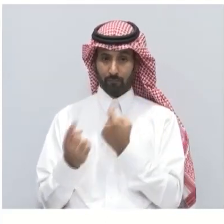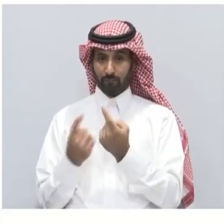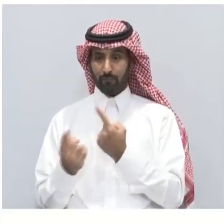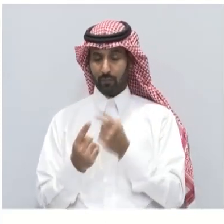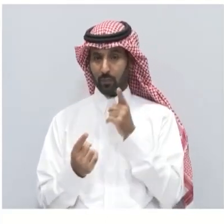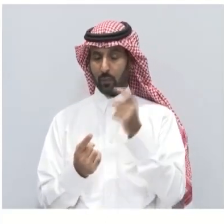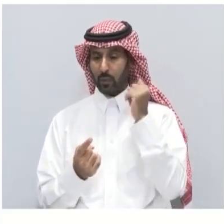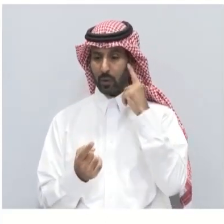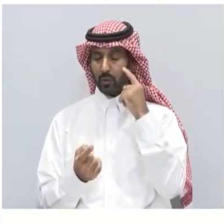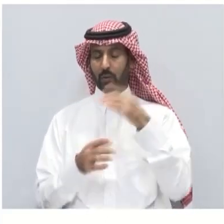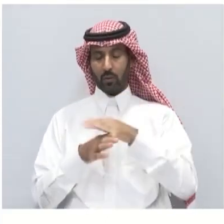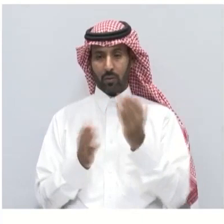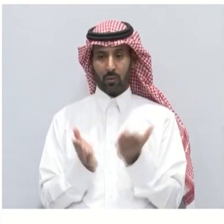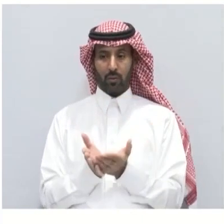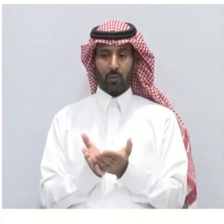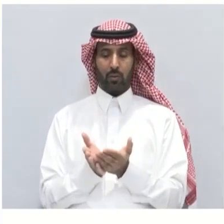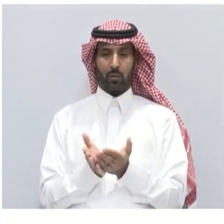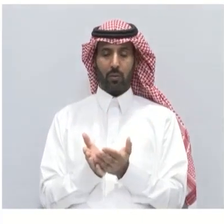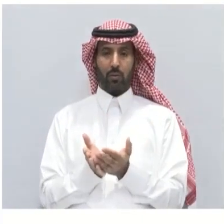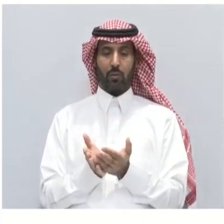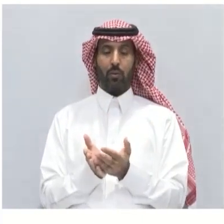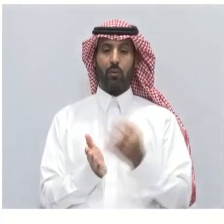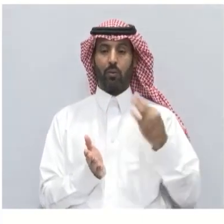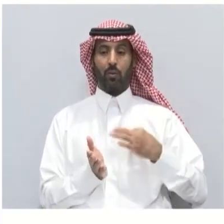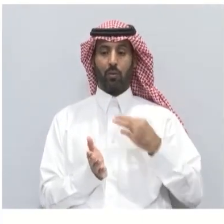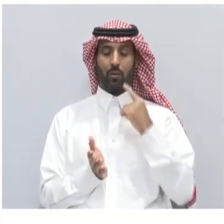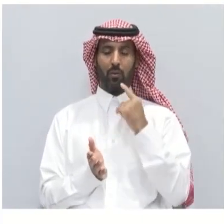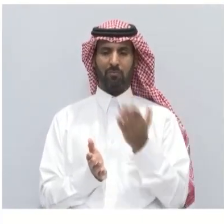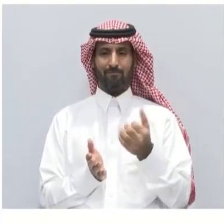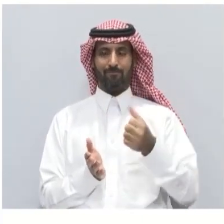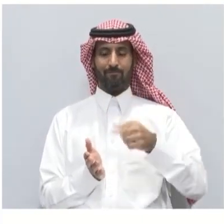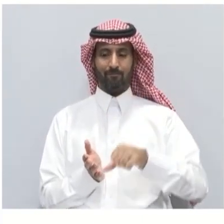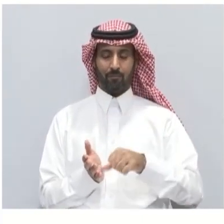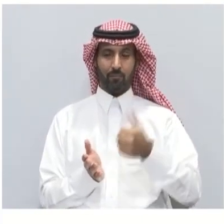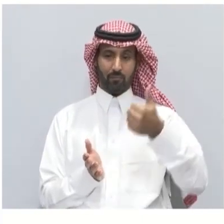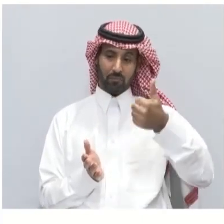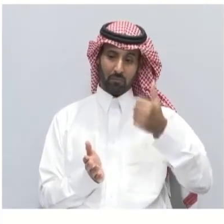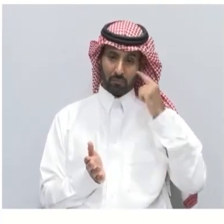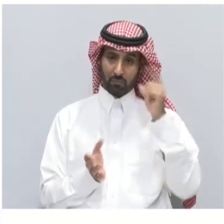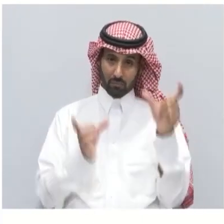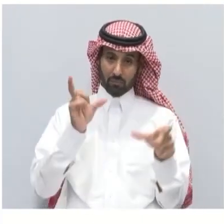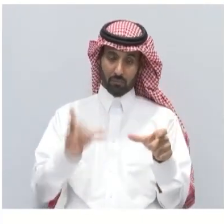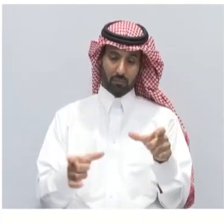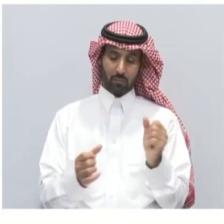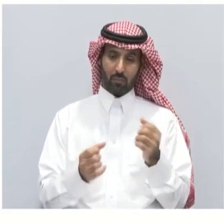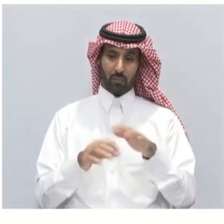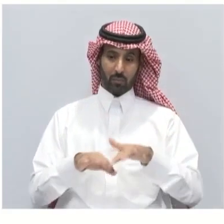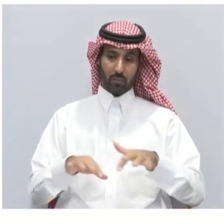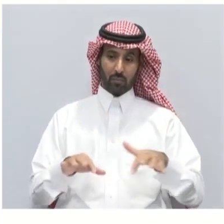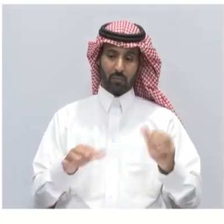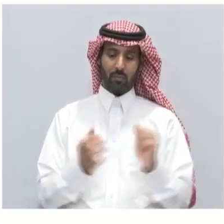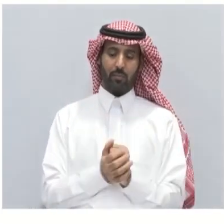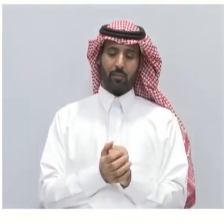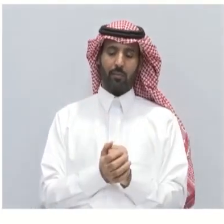ideas in class. So we have advantages and disadvantages columns. Think about the advantages and